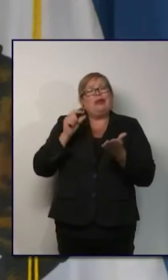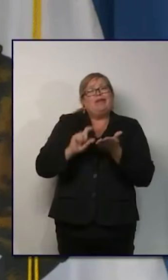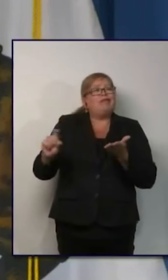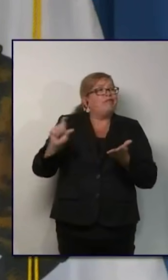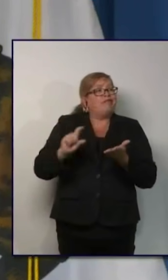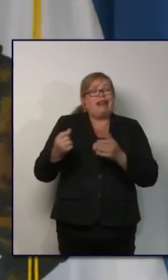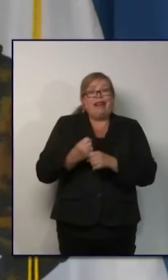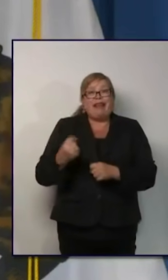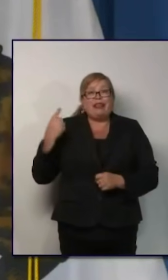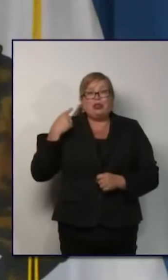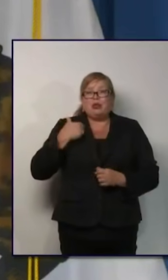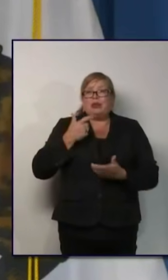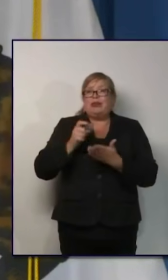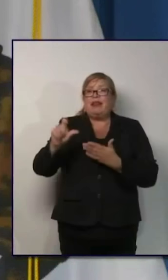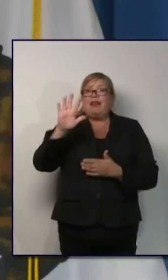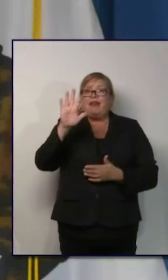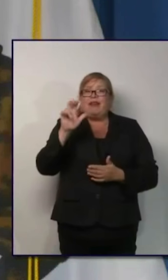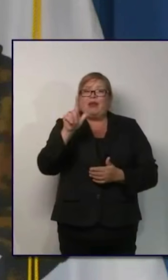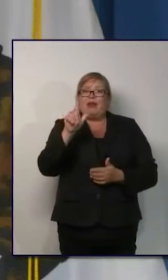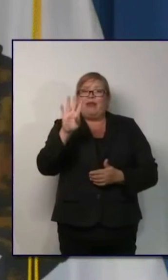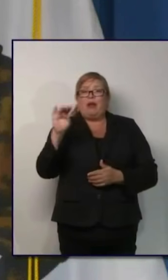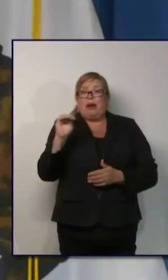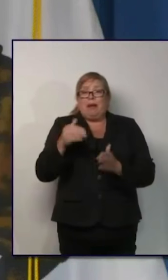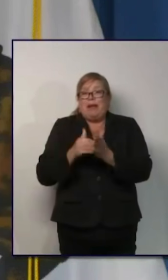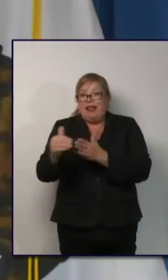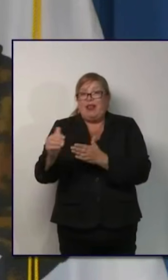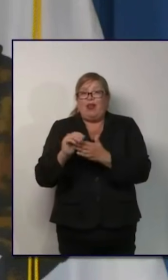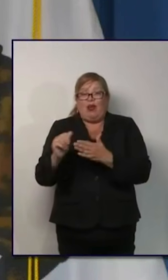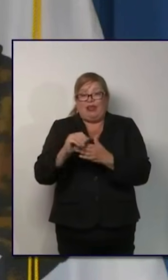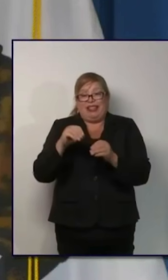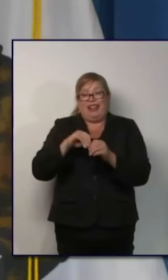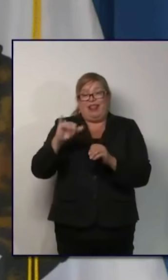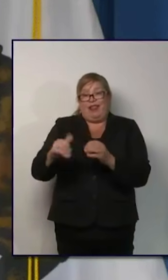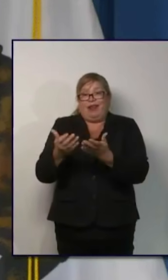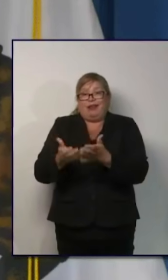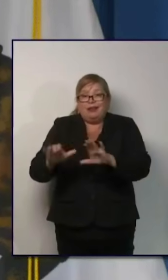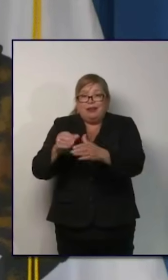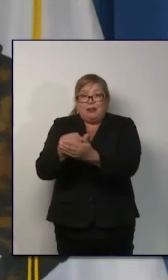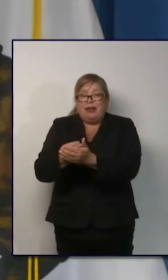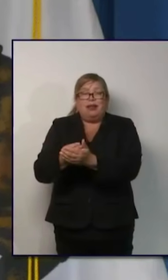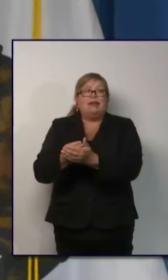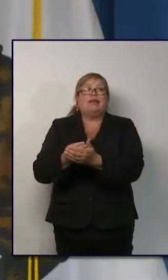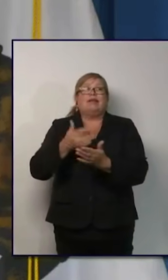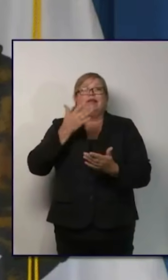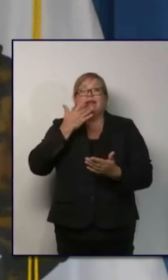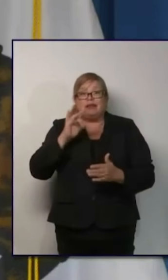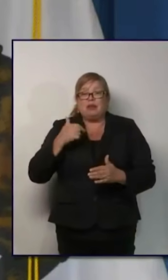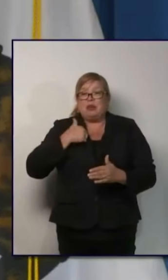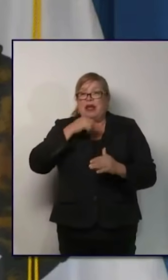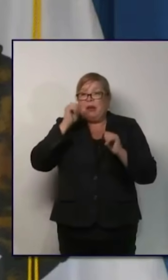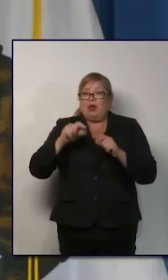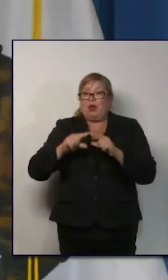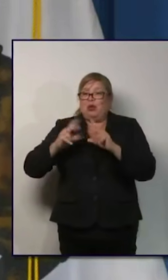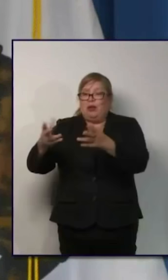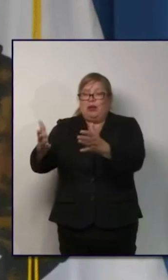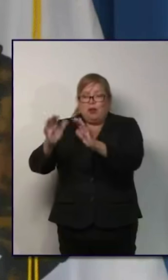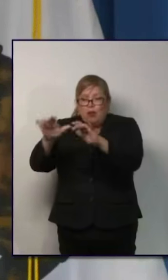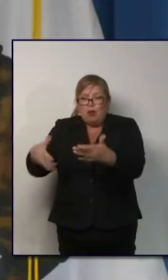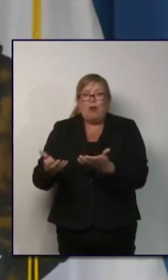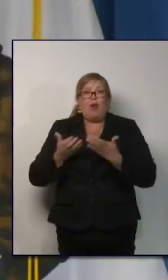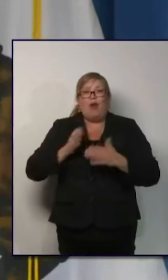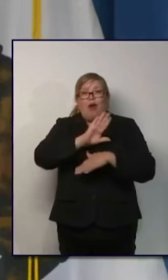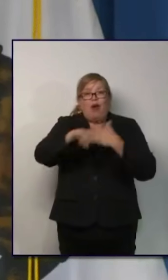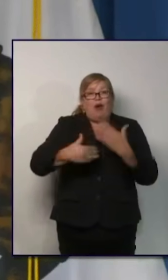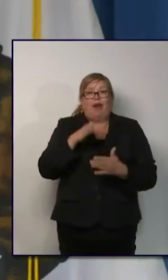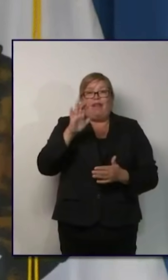Last year, we had $524 million in that reserve. And thankfully, we're going to pull all